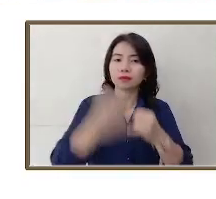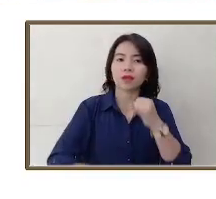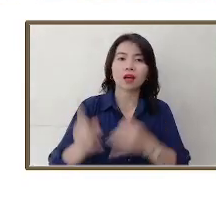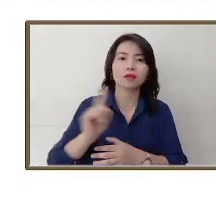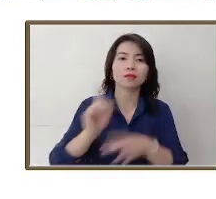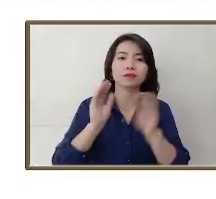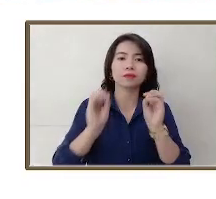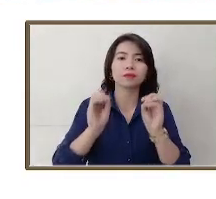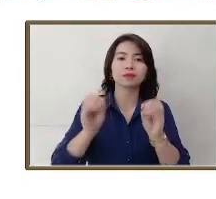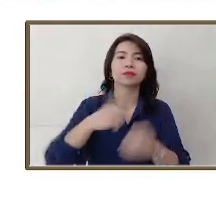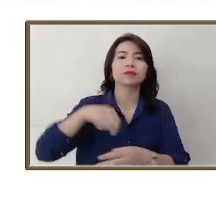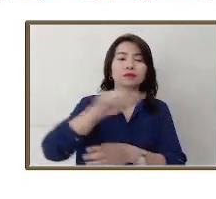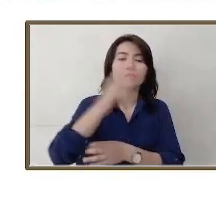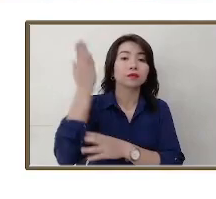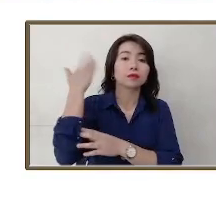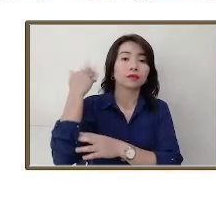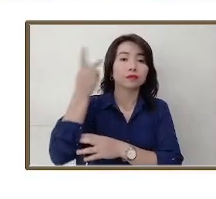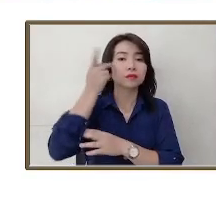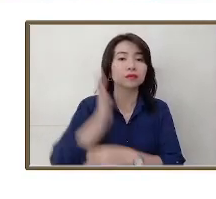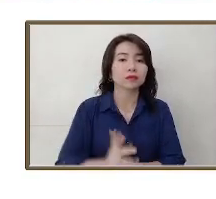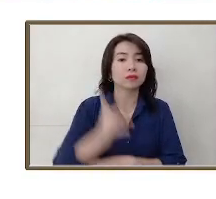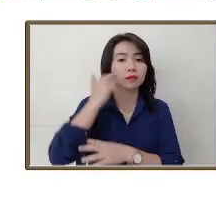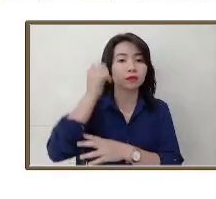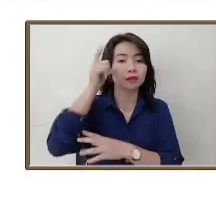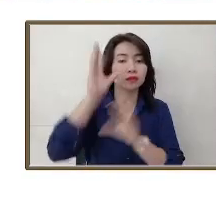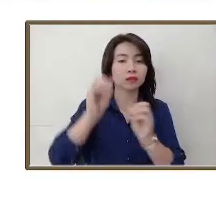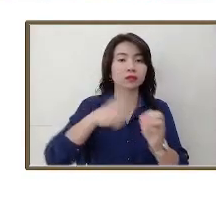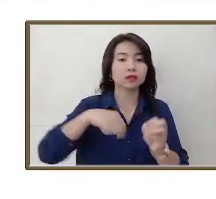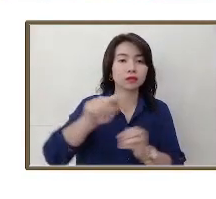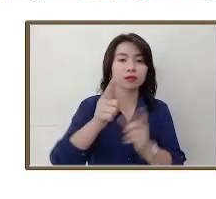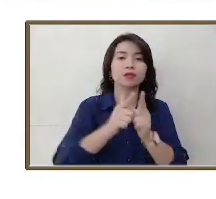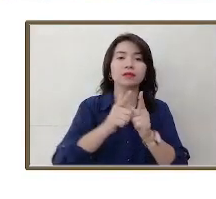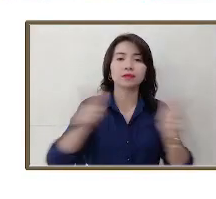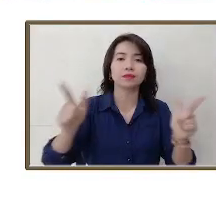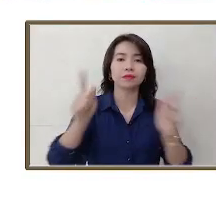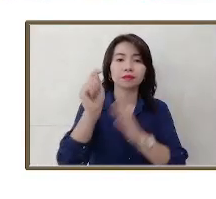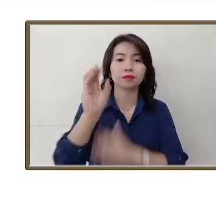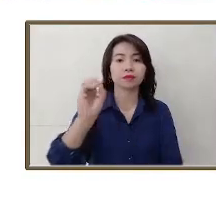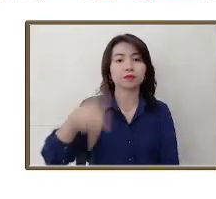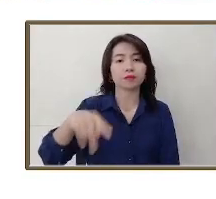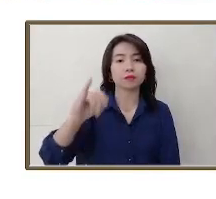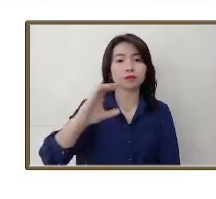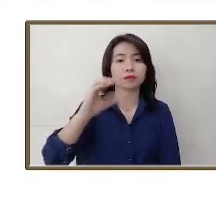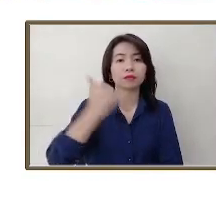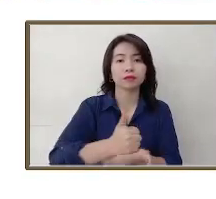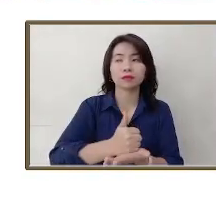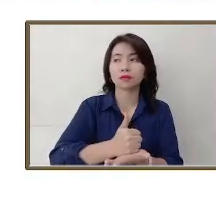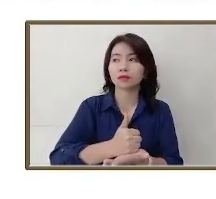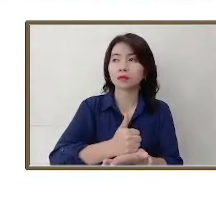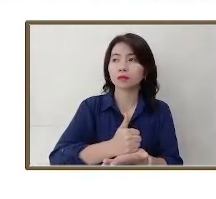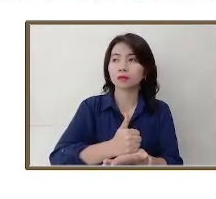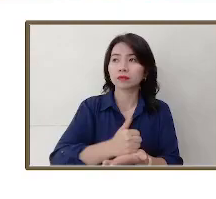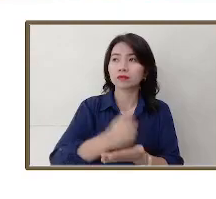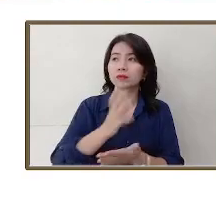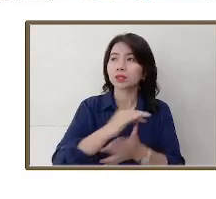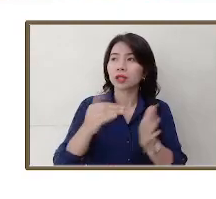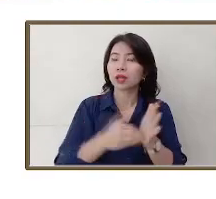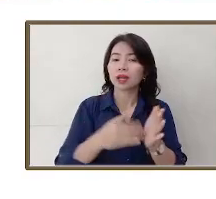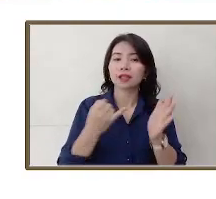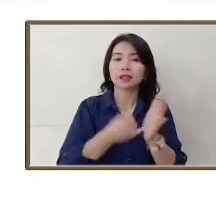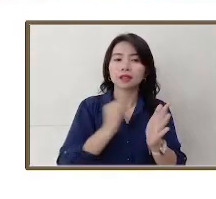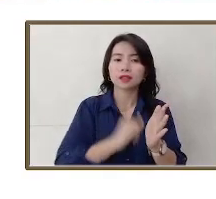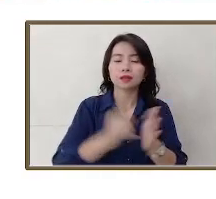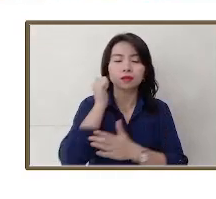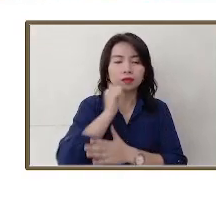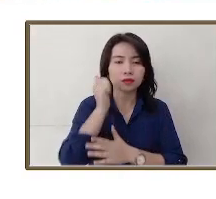atin ating mahal na pastor, napakaganda po nung topic po natin. Amen. Amen. And it's always a great blessing,